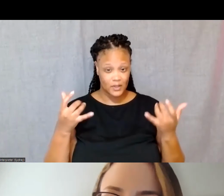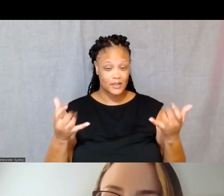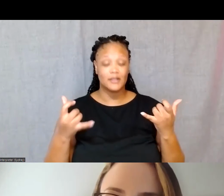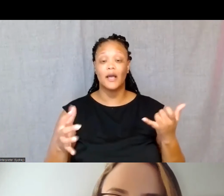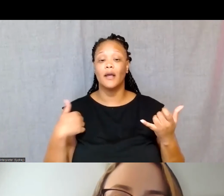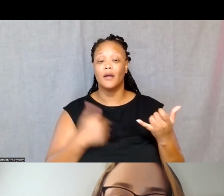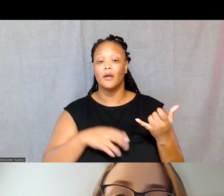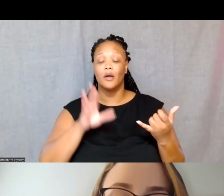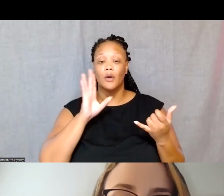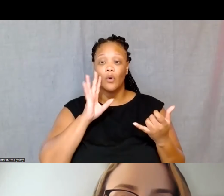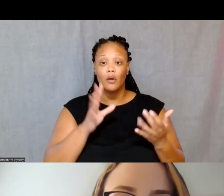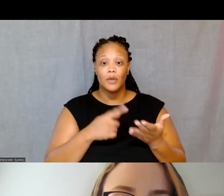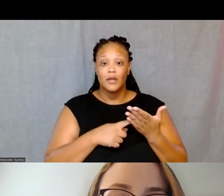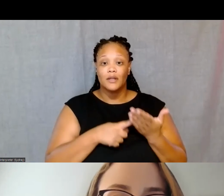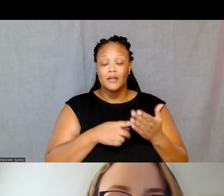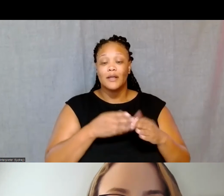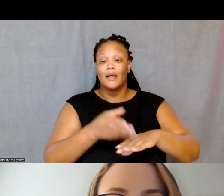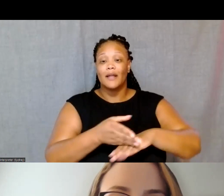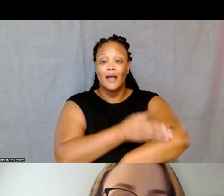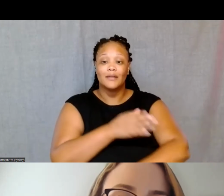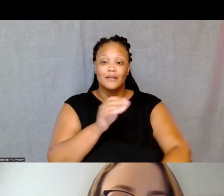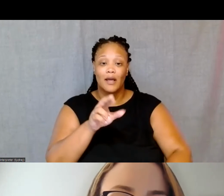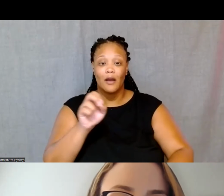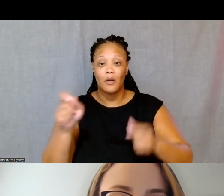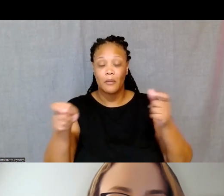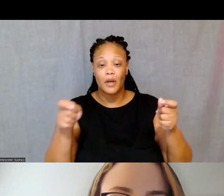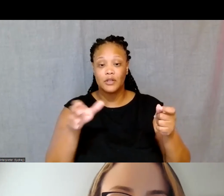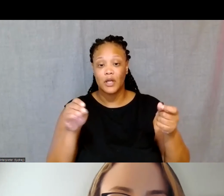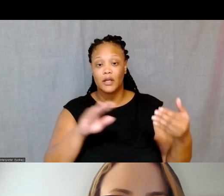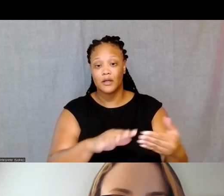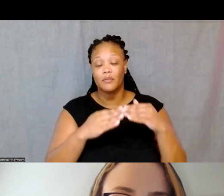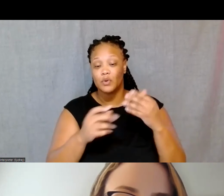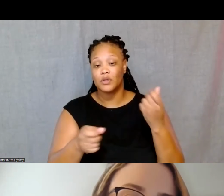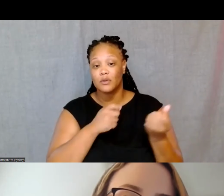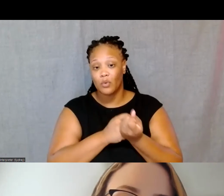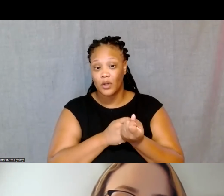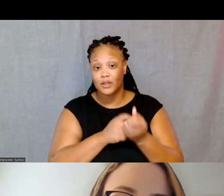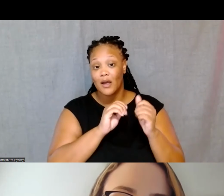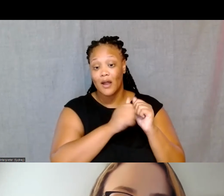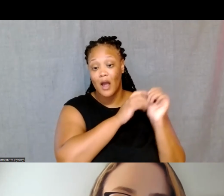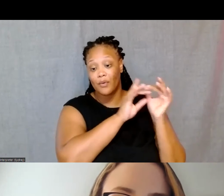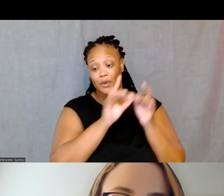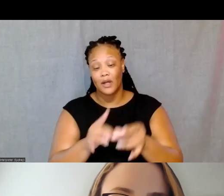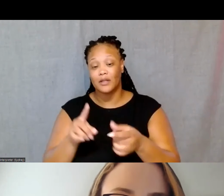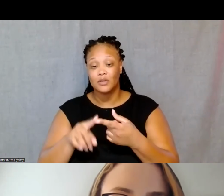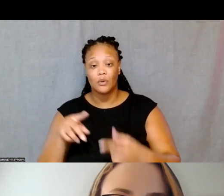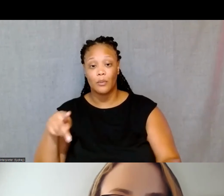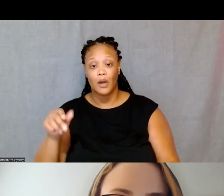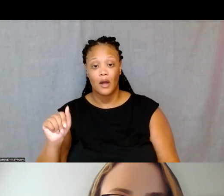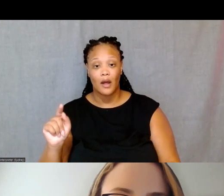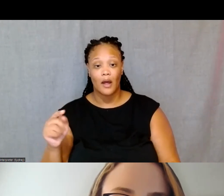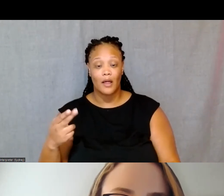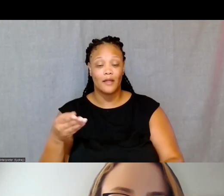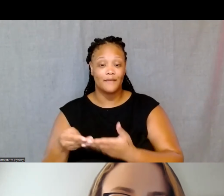about enhanced care management and community supports and how they relate to the PATH funding initiatives. Covering, of course, what